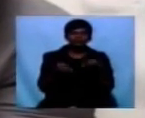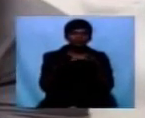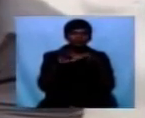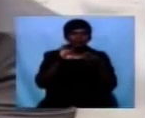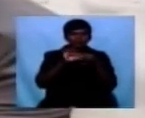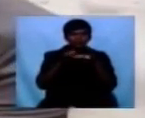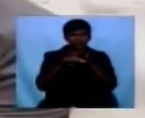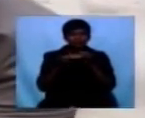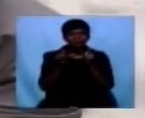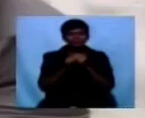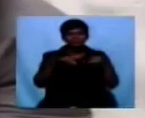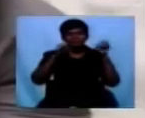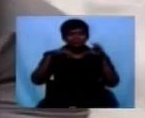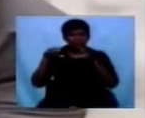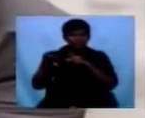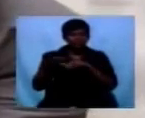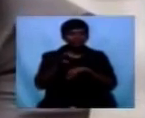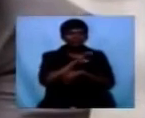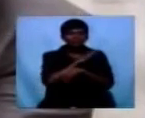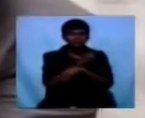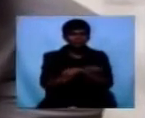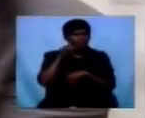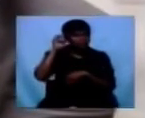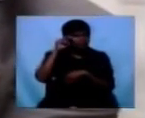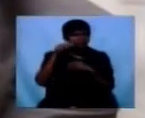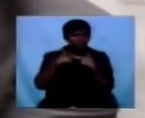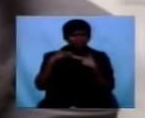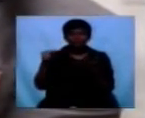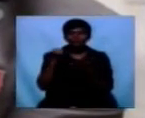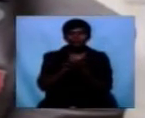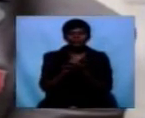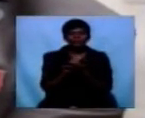between the energy sites, so that when the Ministry of Energy are putting up